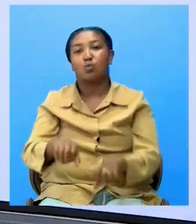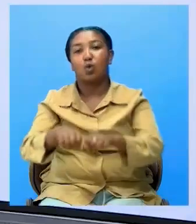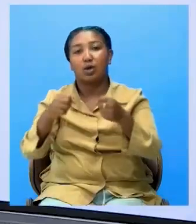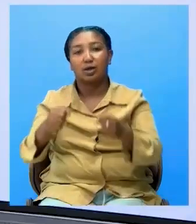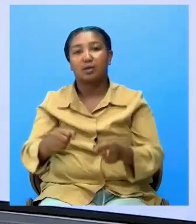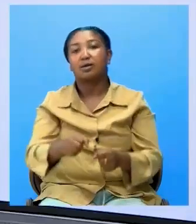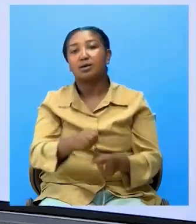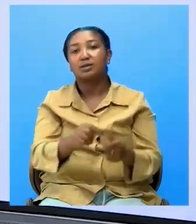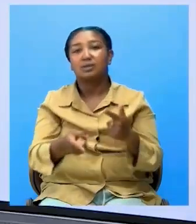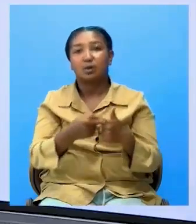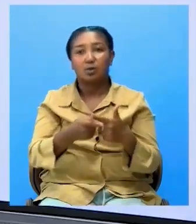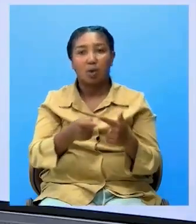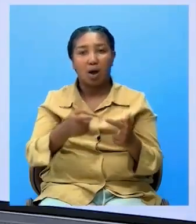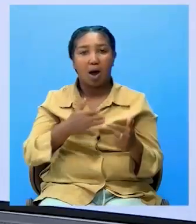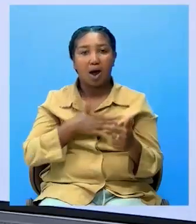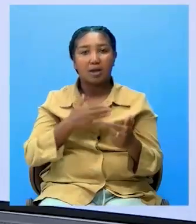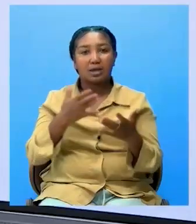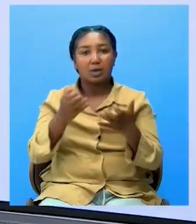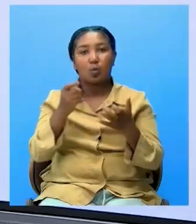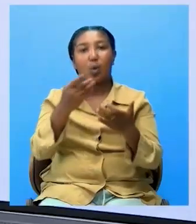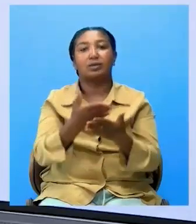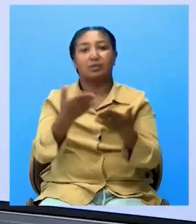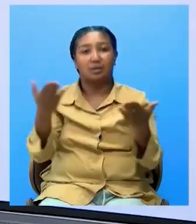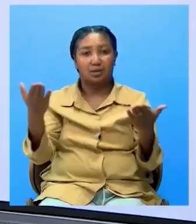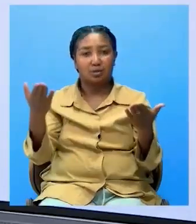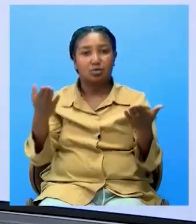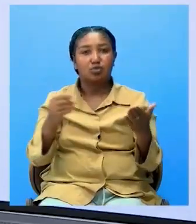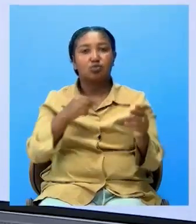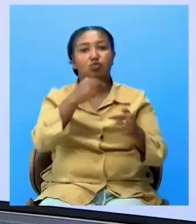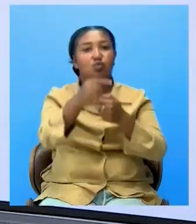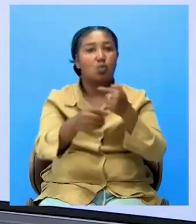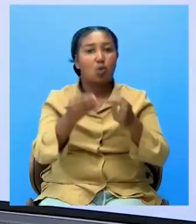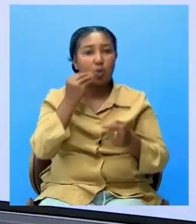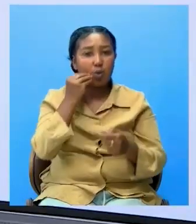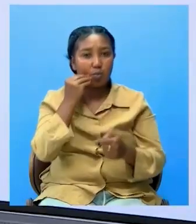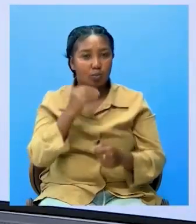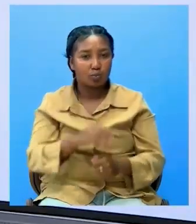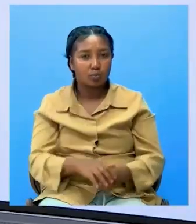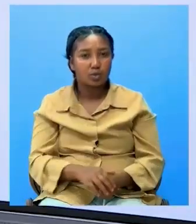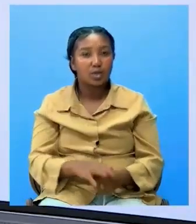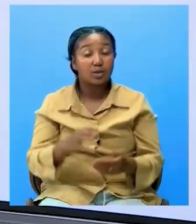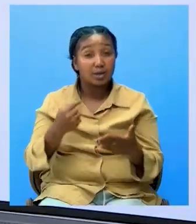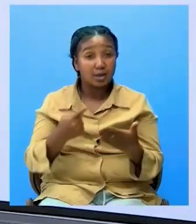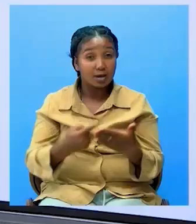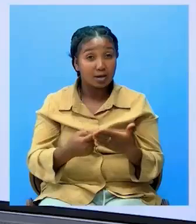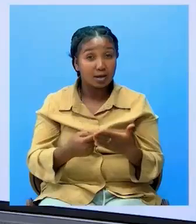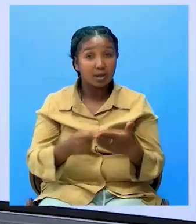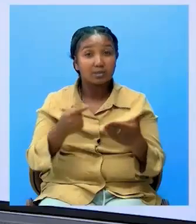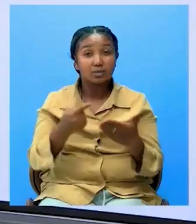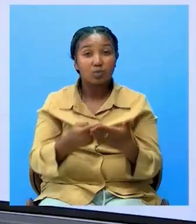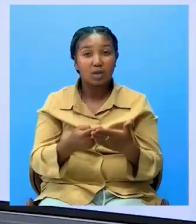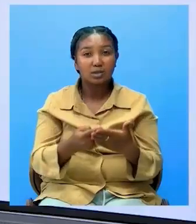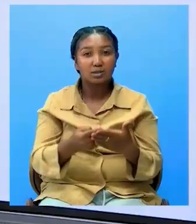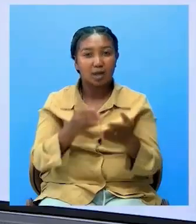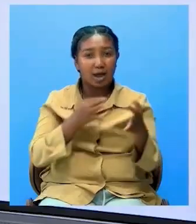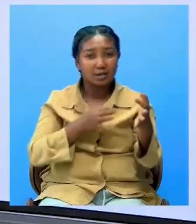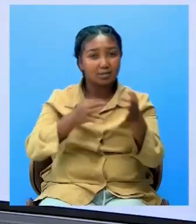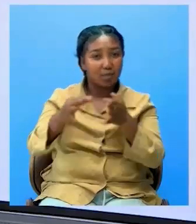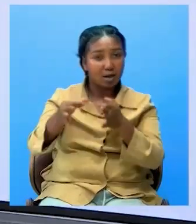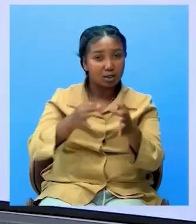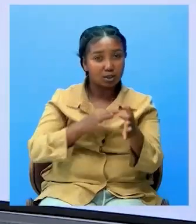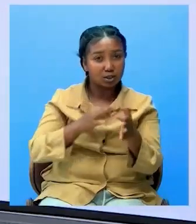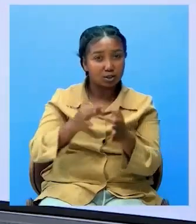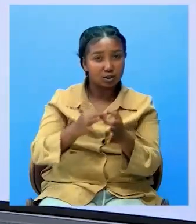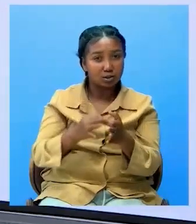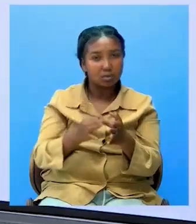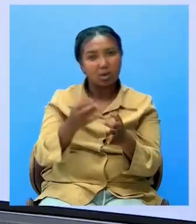What about the second one? I need one thing, to go home. Here, this one is about explanation or